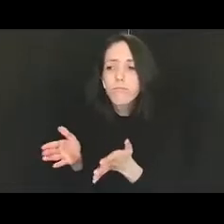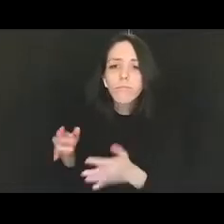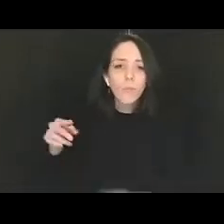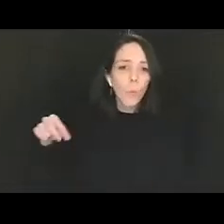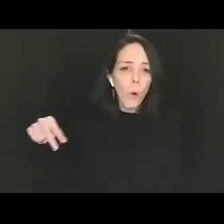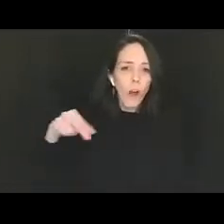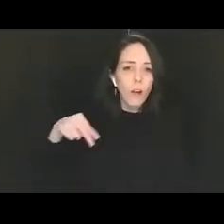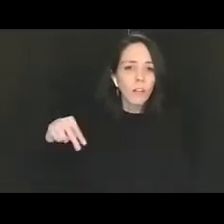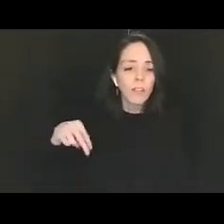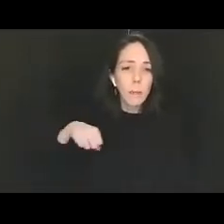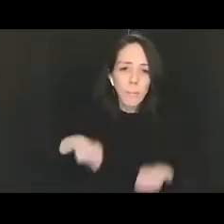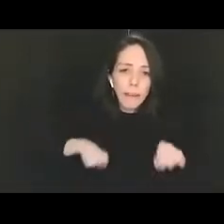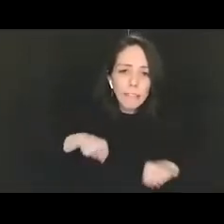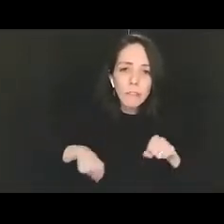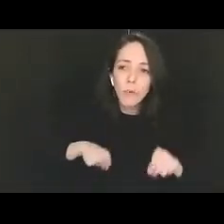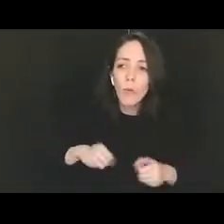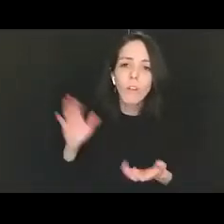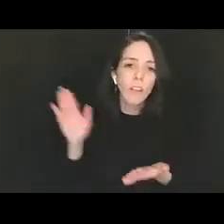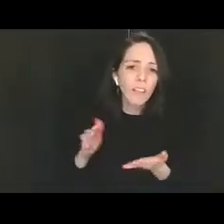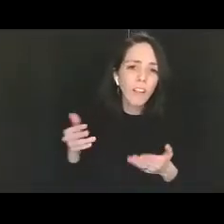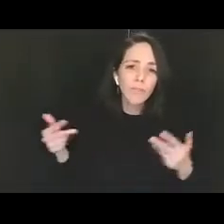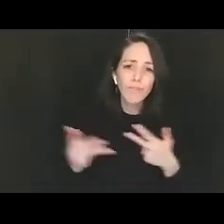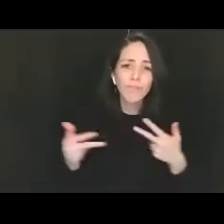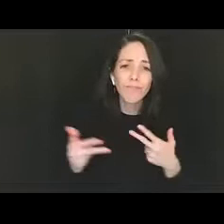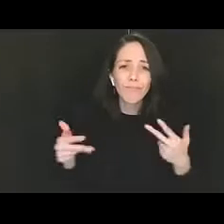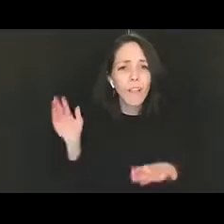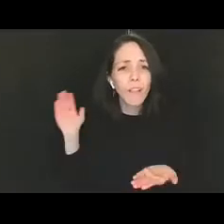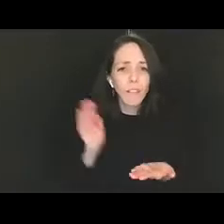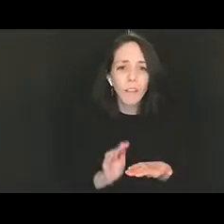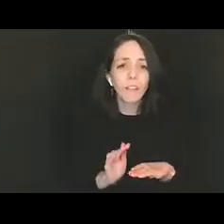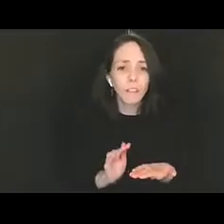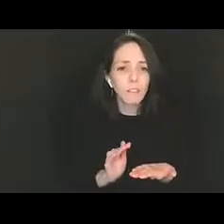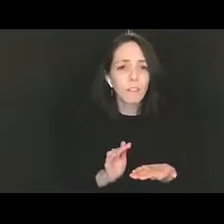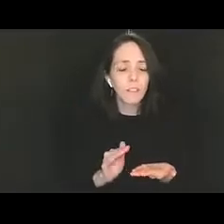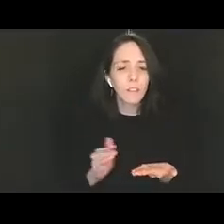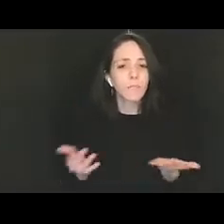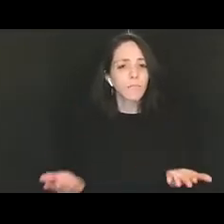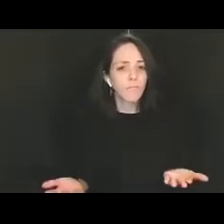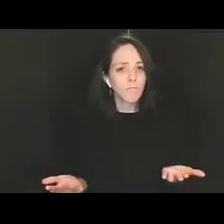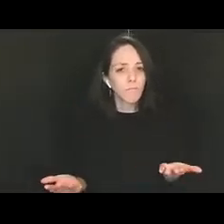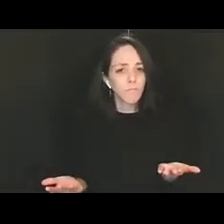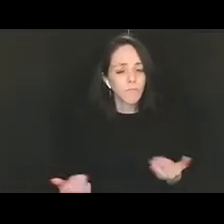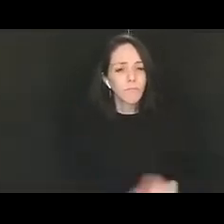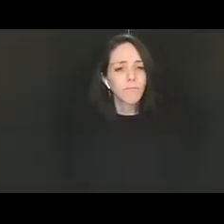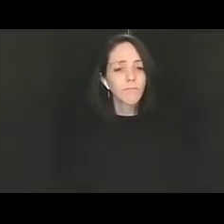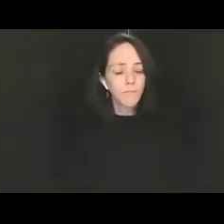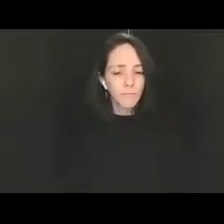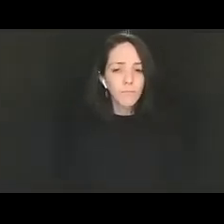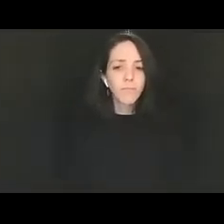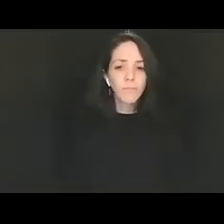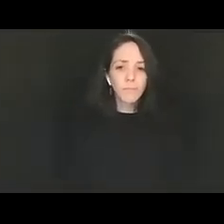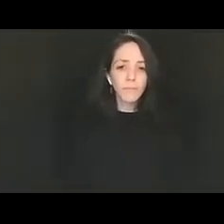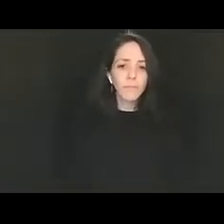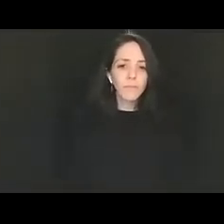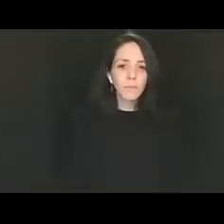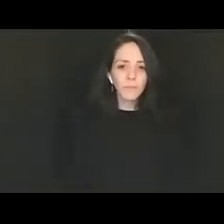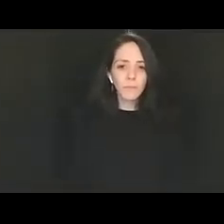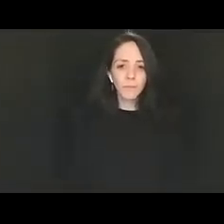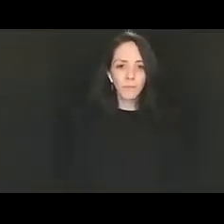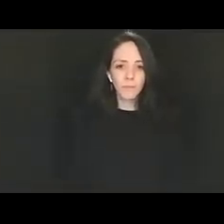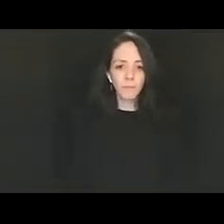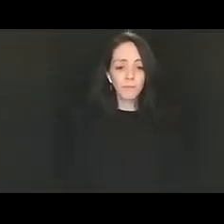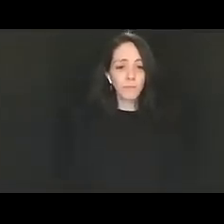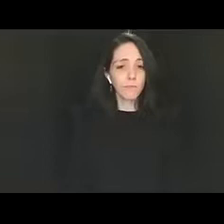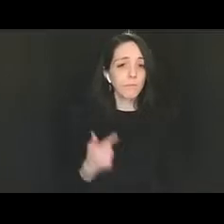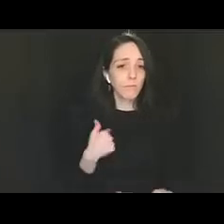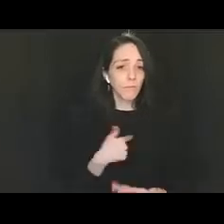pedestrian and bicycle and you know, less modes. Maybe we need